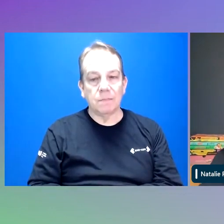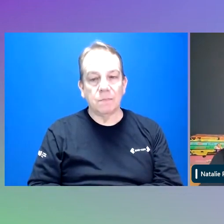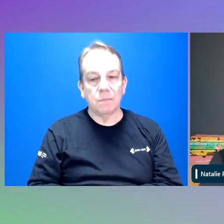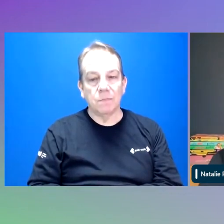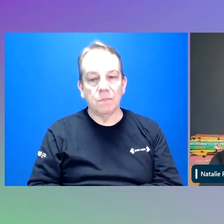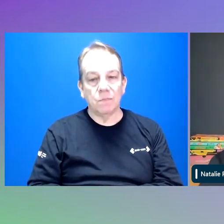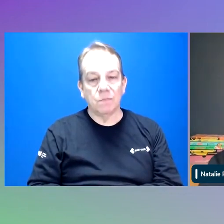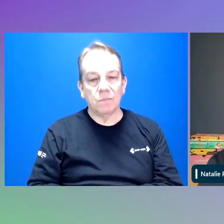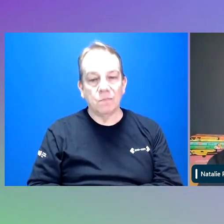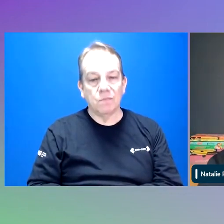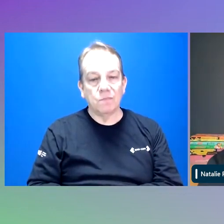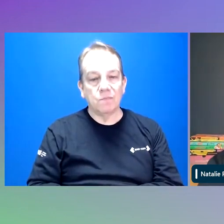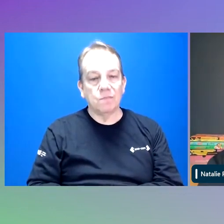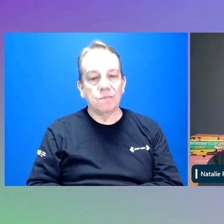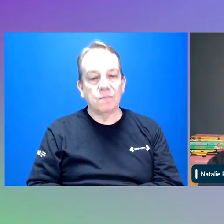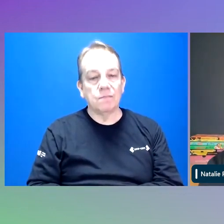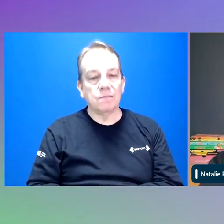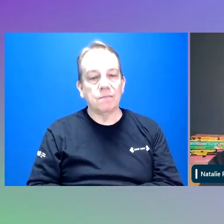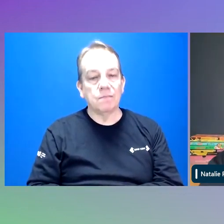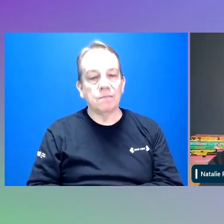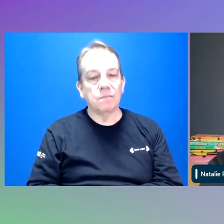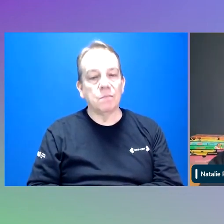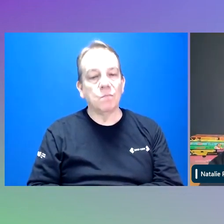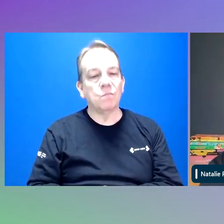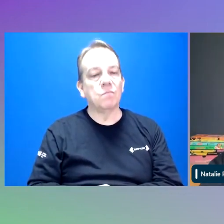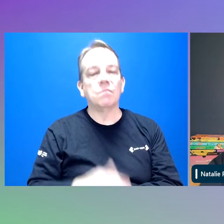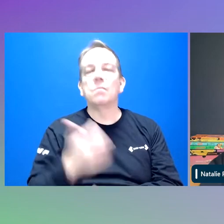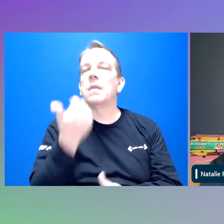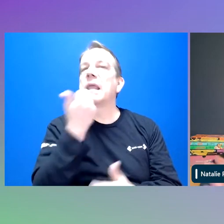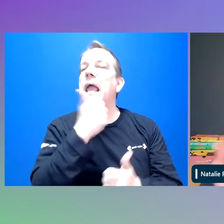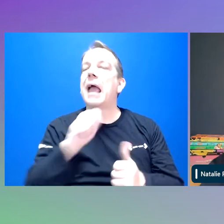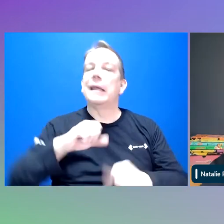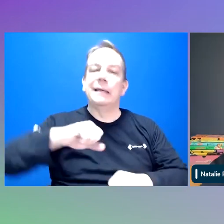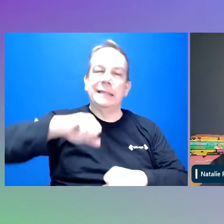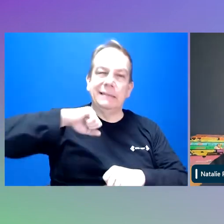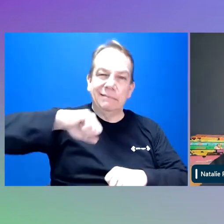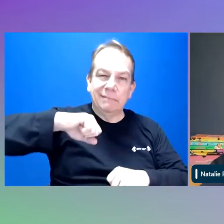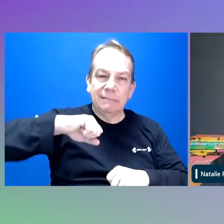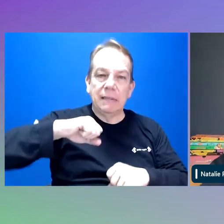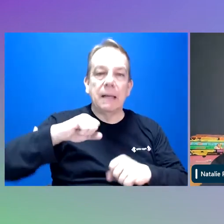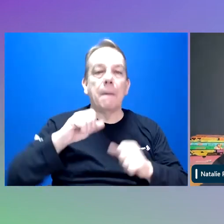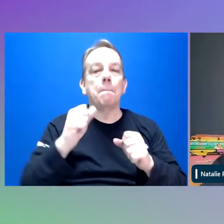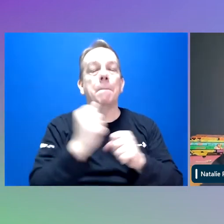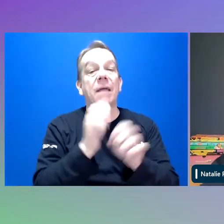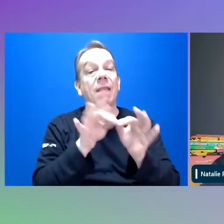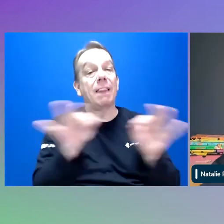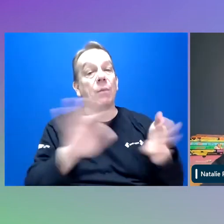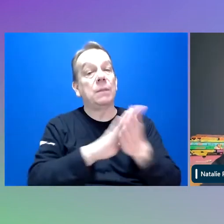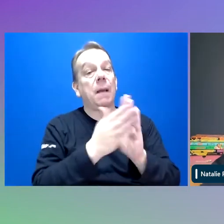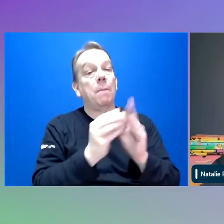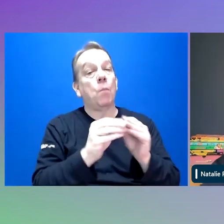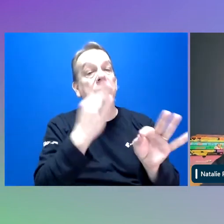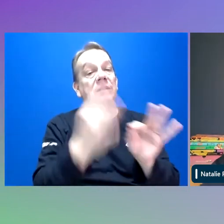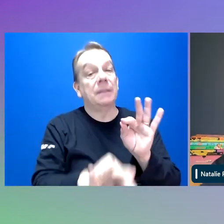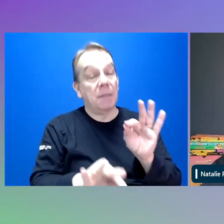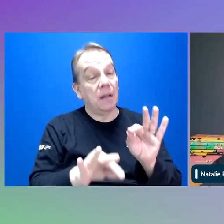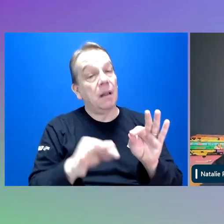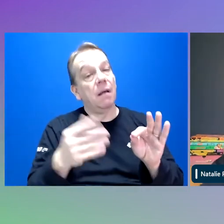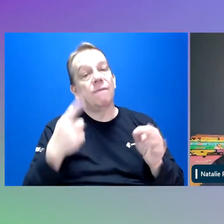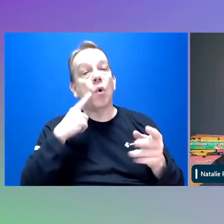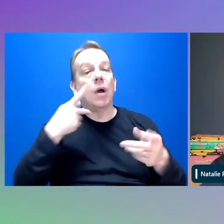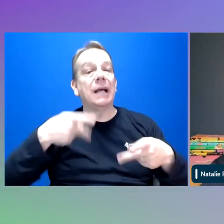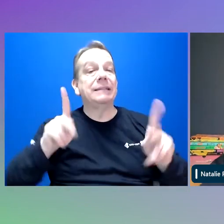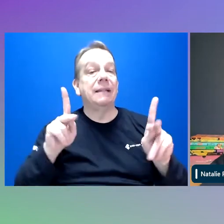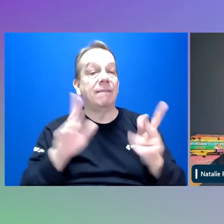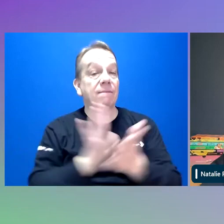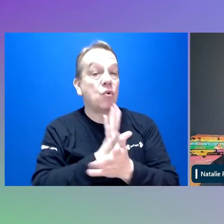Just really quickly. So they just wanted to know, was there any pushback with simplifying of the language that you did on your consent forms from a legal